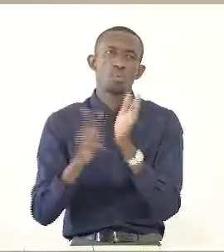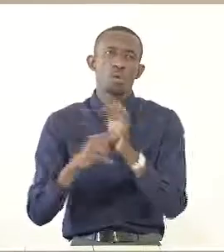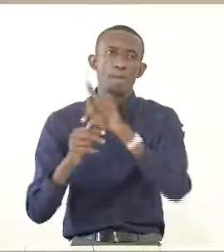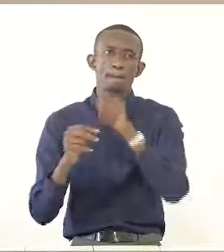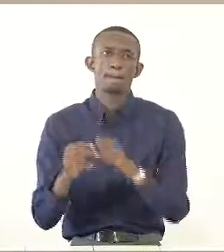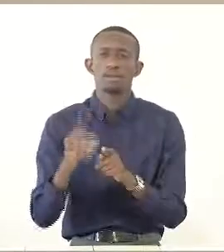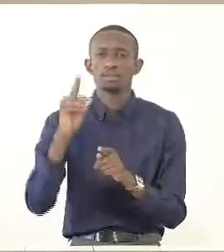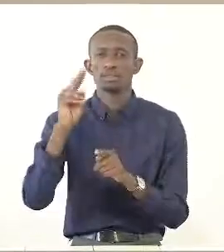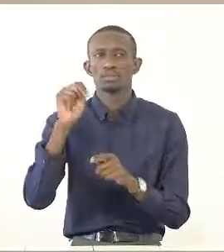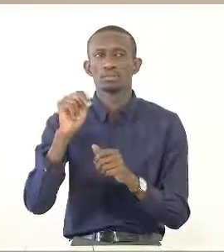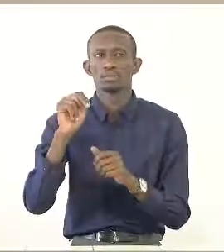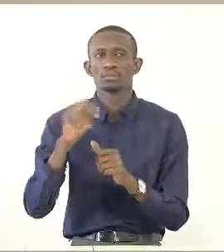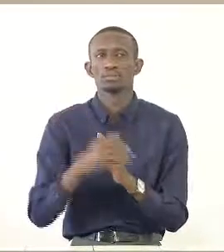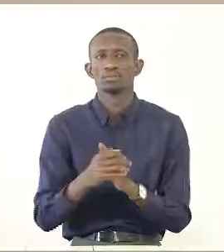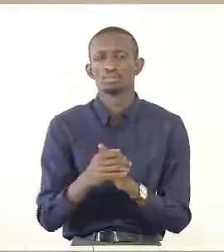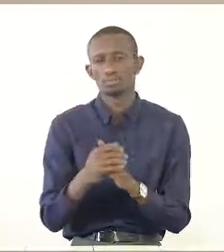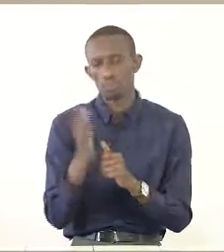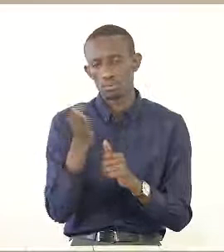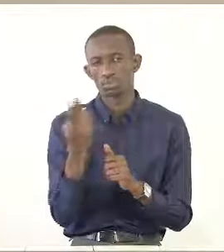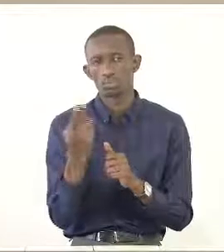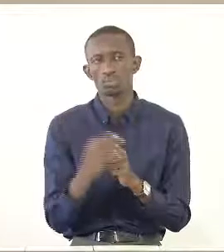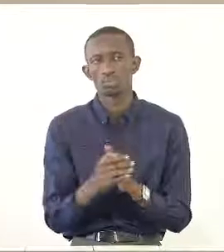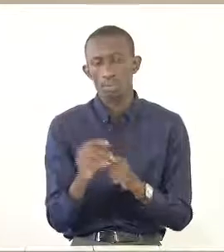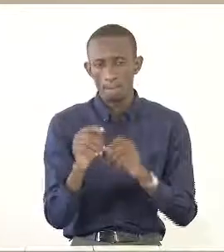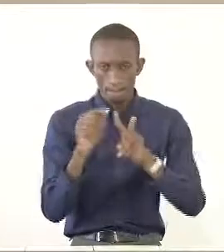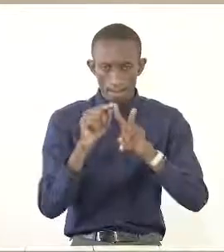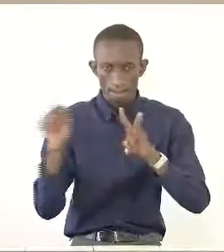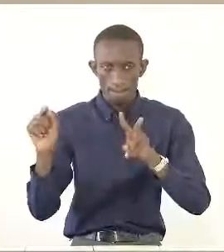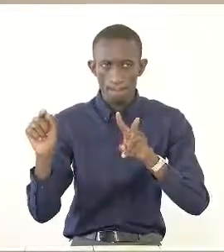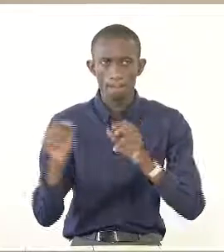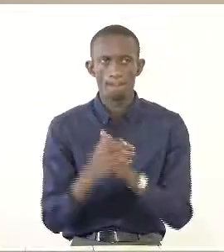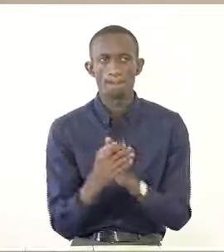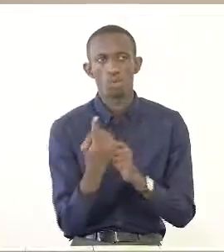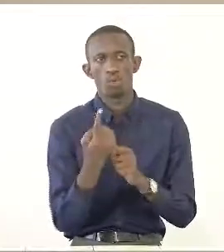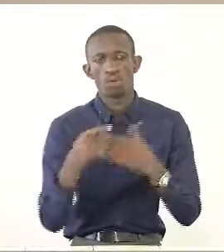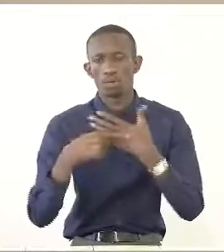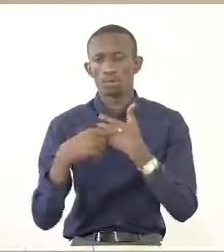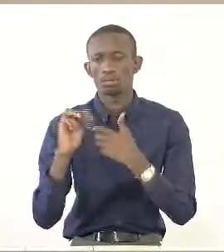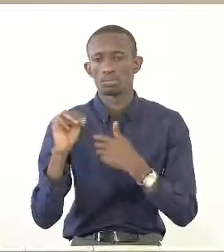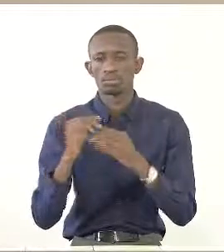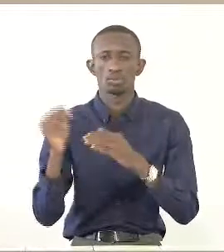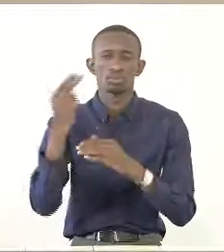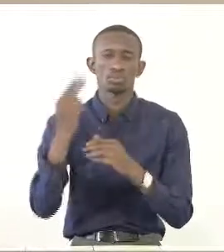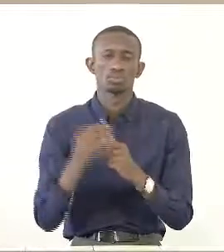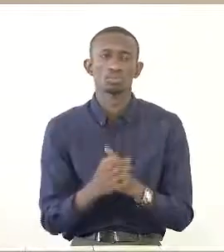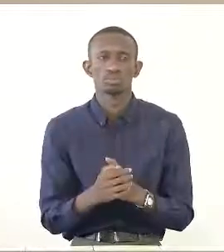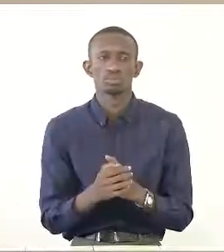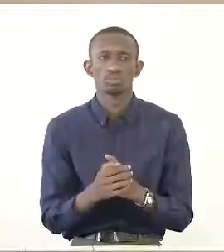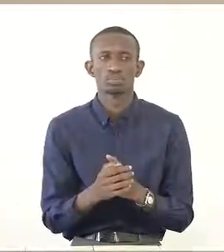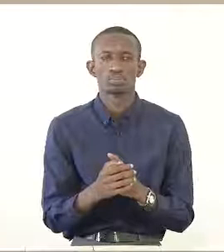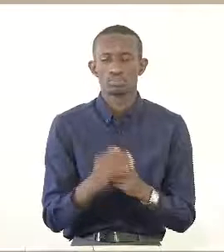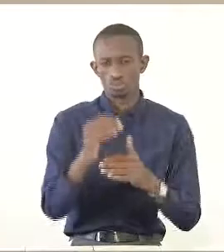squared. That is a half integral of dm divided by square root of 1